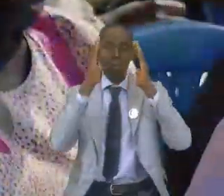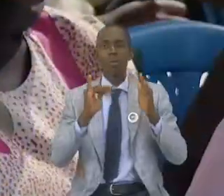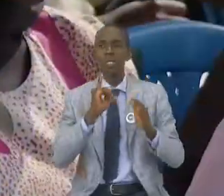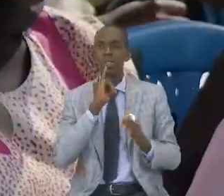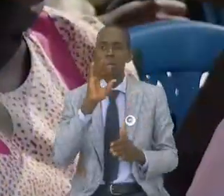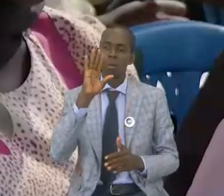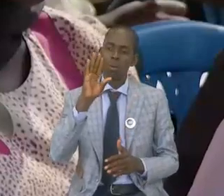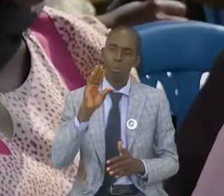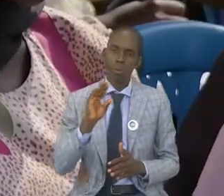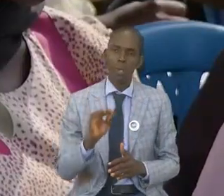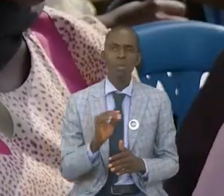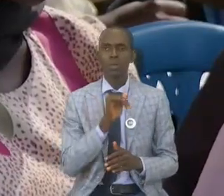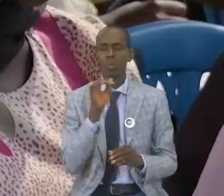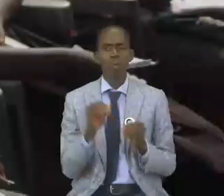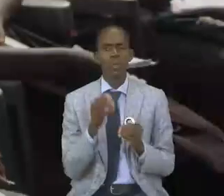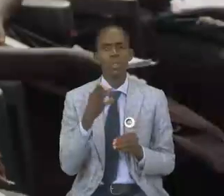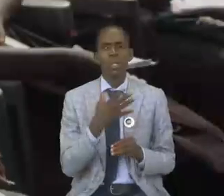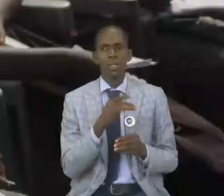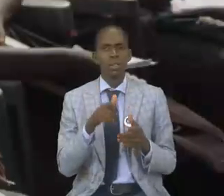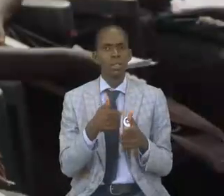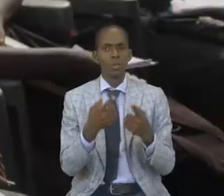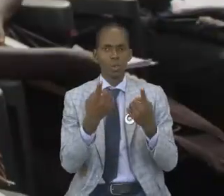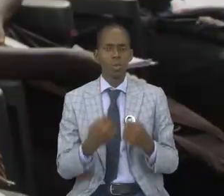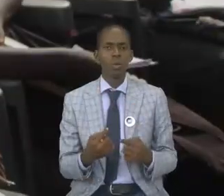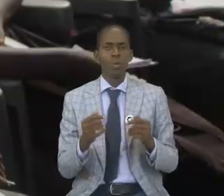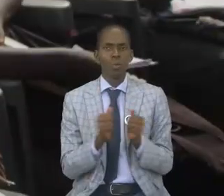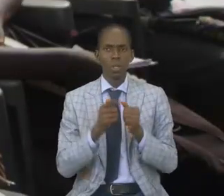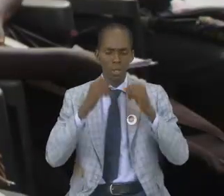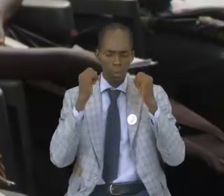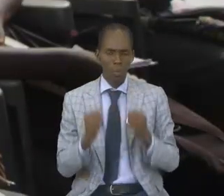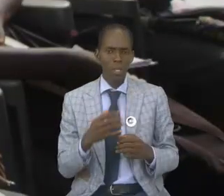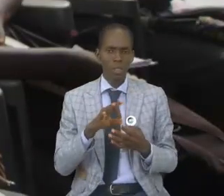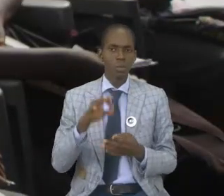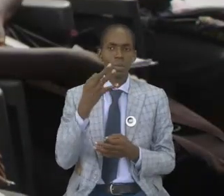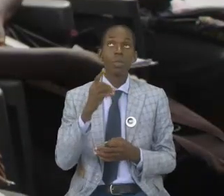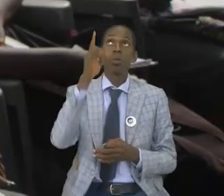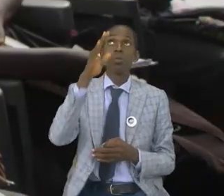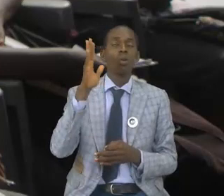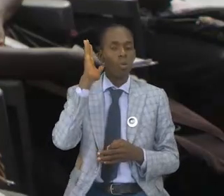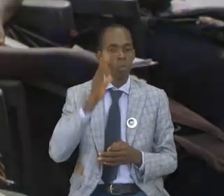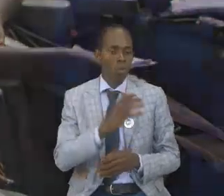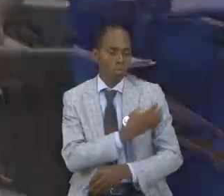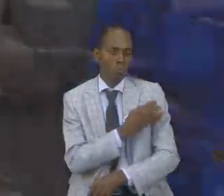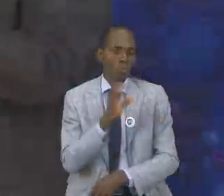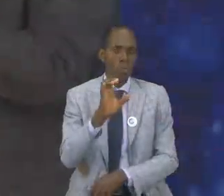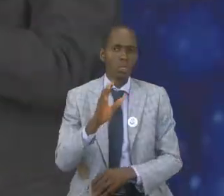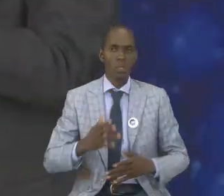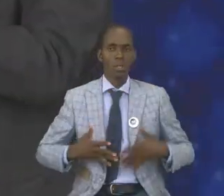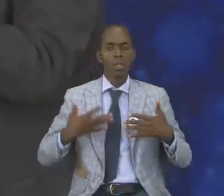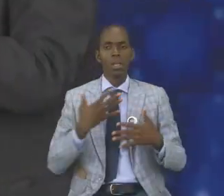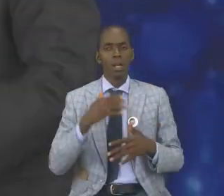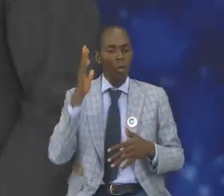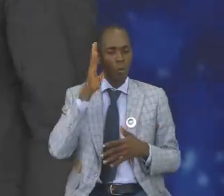then you come, and the power of the Spirit of God will recharge your life and will transform